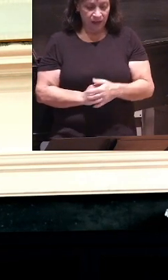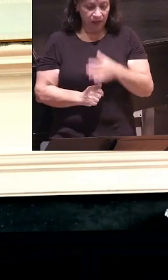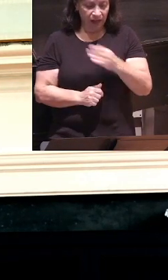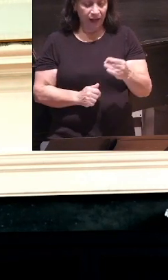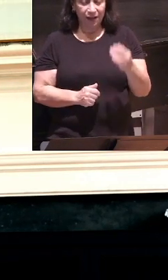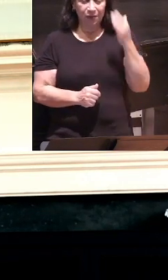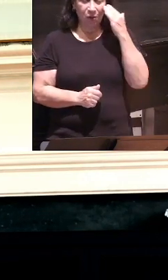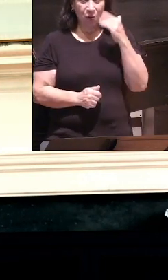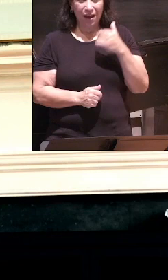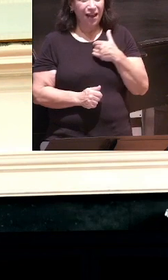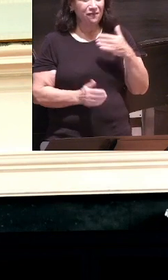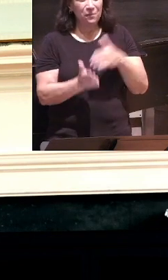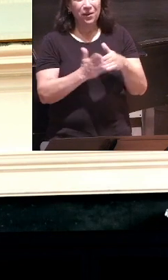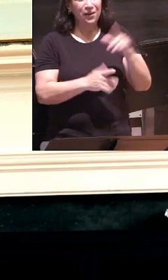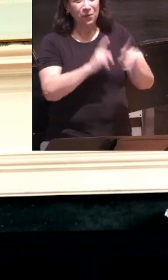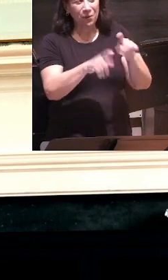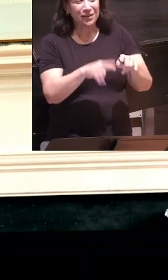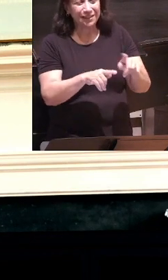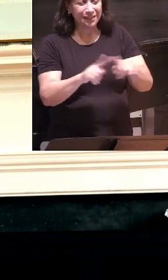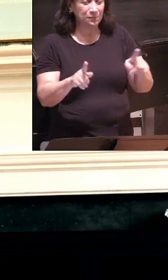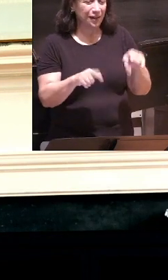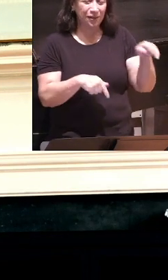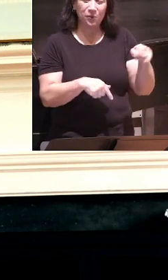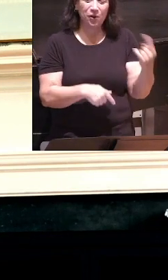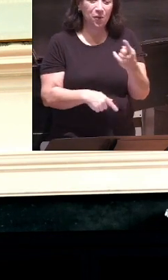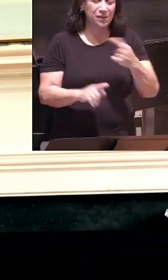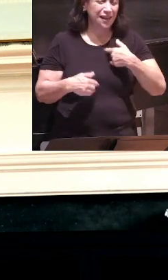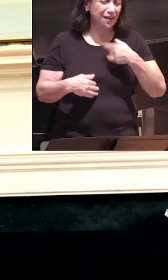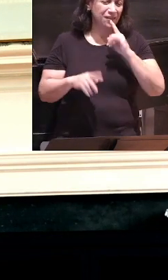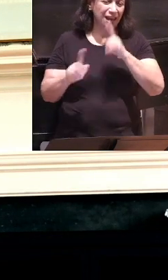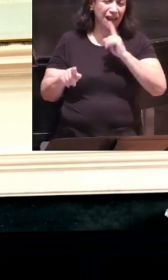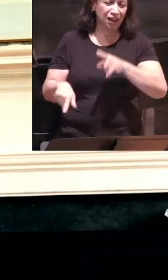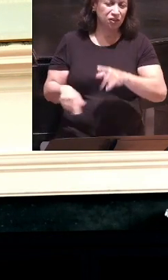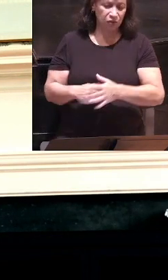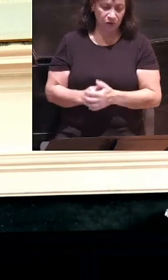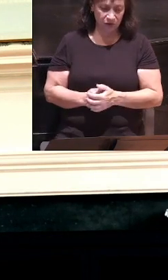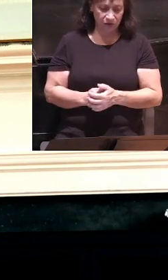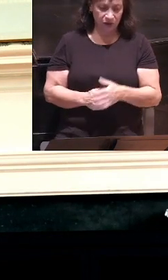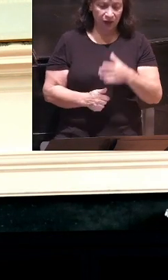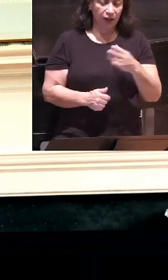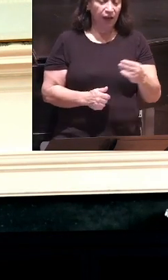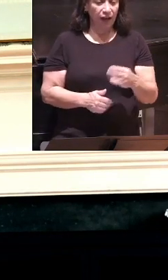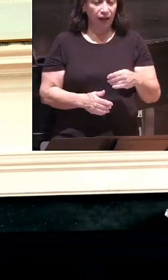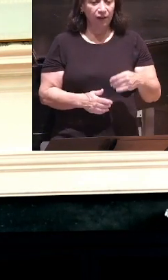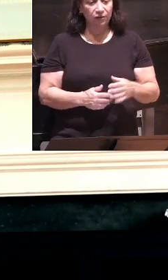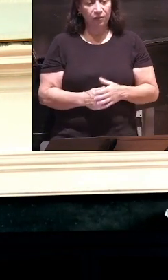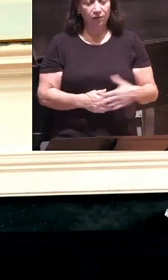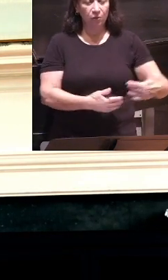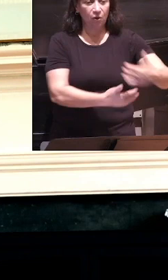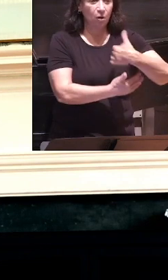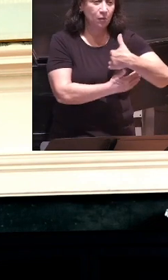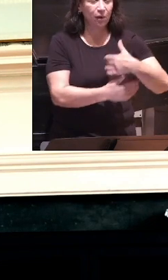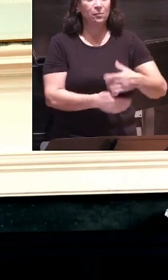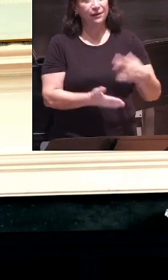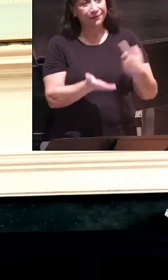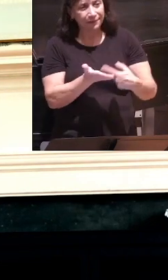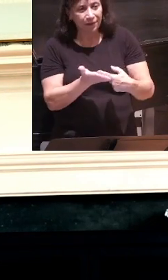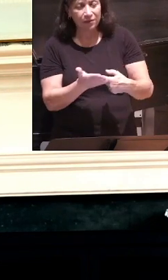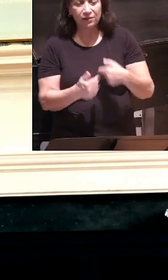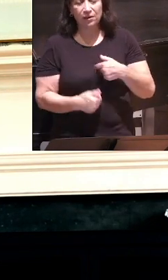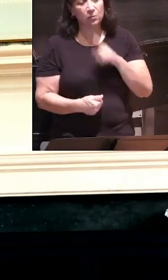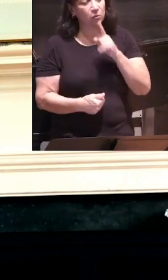day, you just would always have the answer or know how to find the answer. You taught me to be competitive, finally beat you in Connect